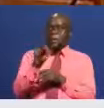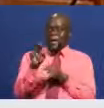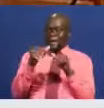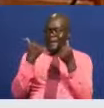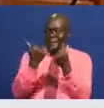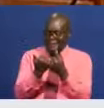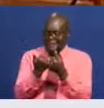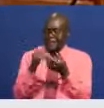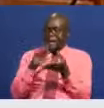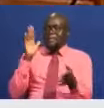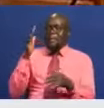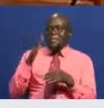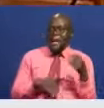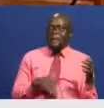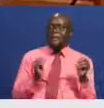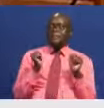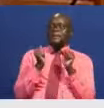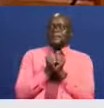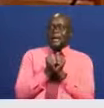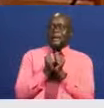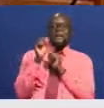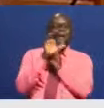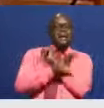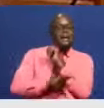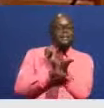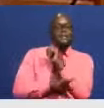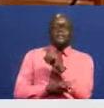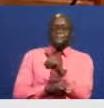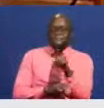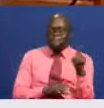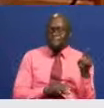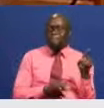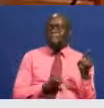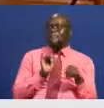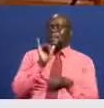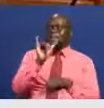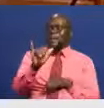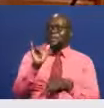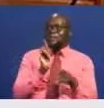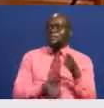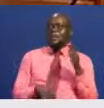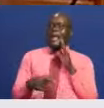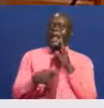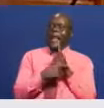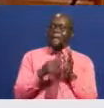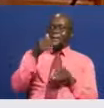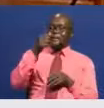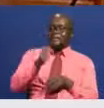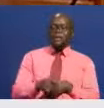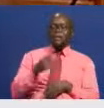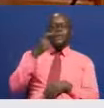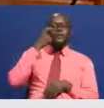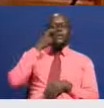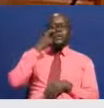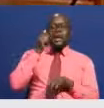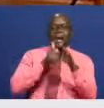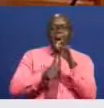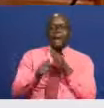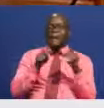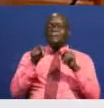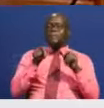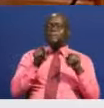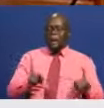agencies in more than 10 devastated countries. And that is, you know, name them: South Sudan in under Operation